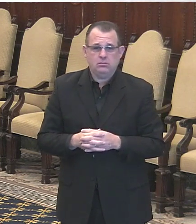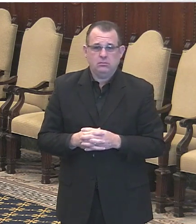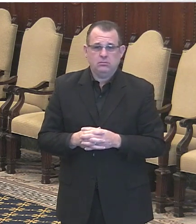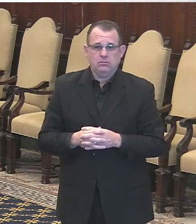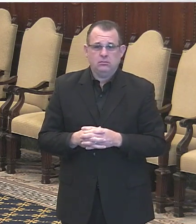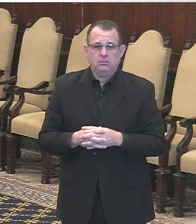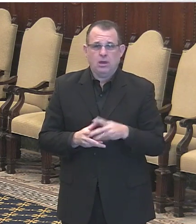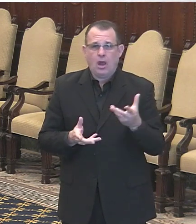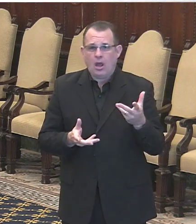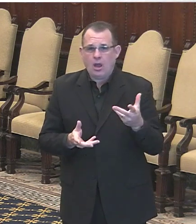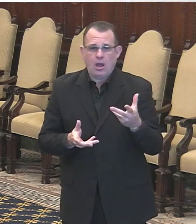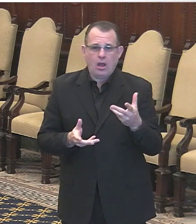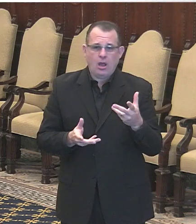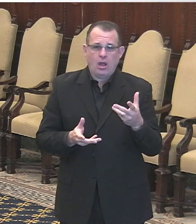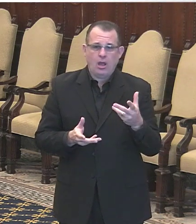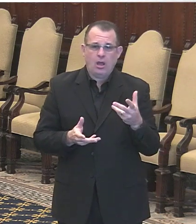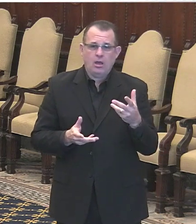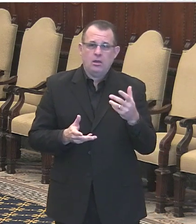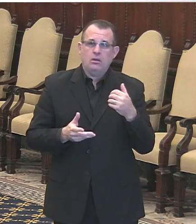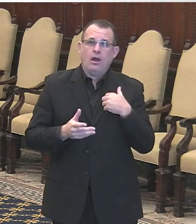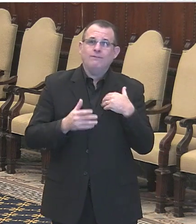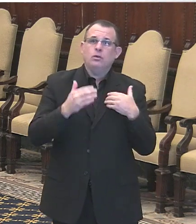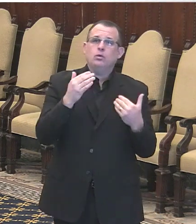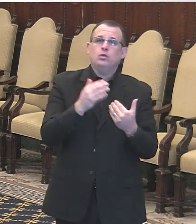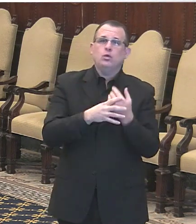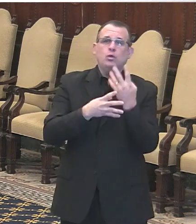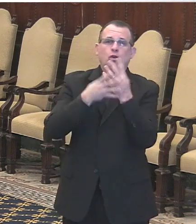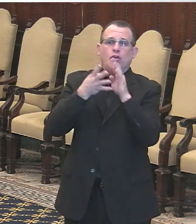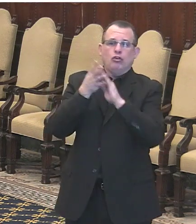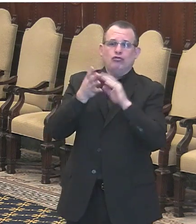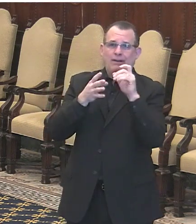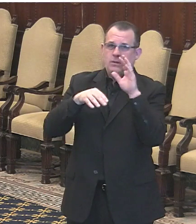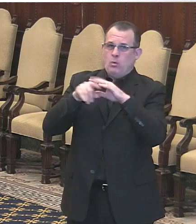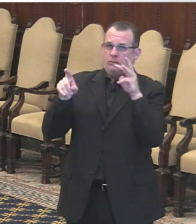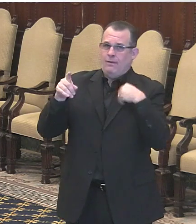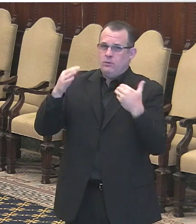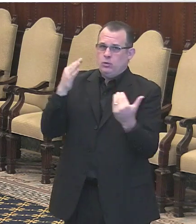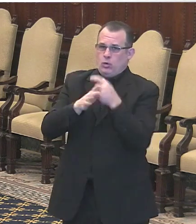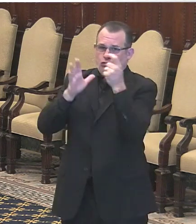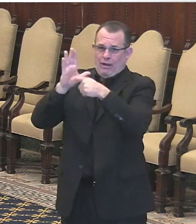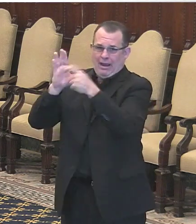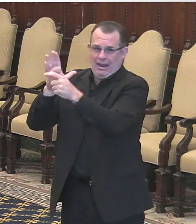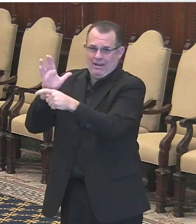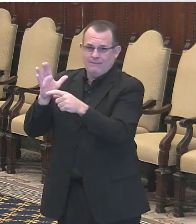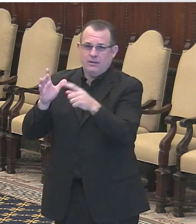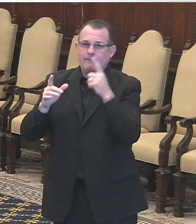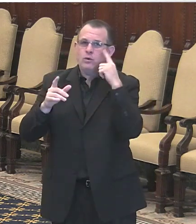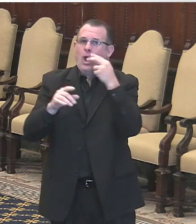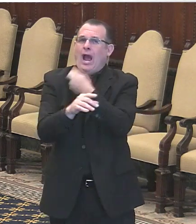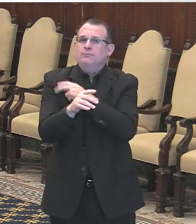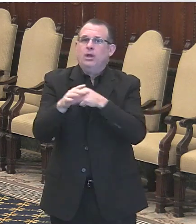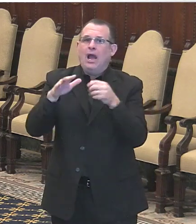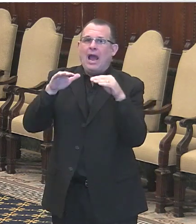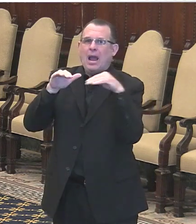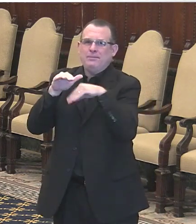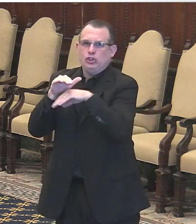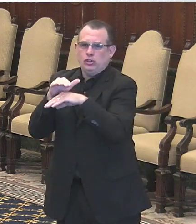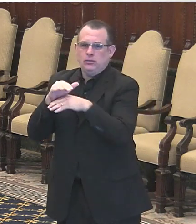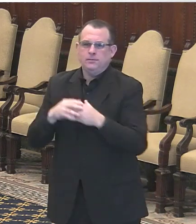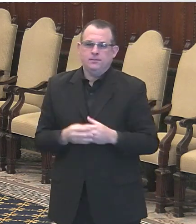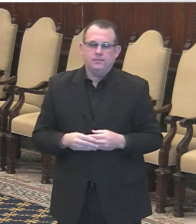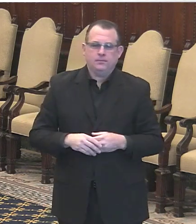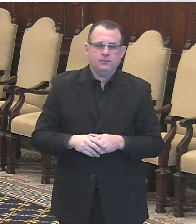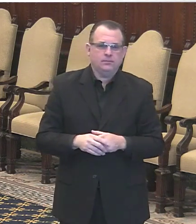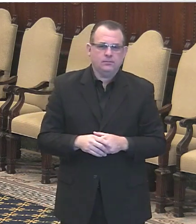There's also a new graph on our website, just to remind people, the number of hospital admissions. It's the number of people admitted to hospitals each day. And that's another good